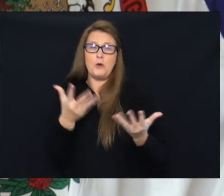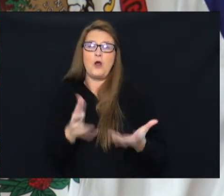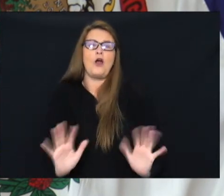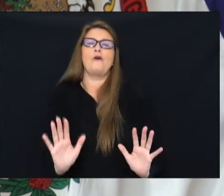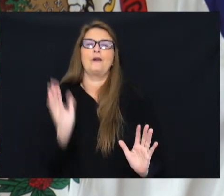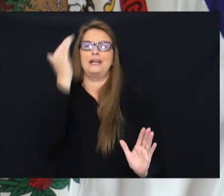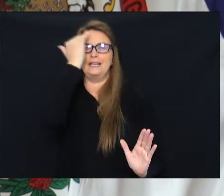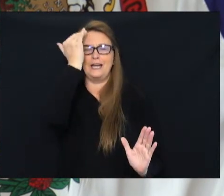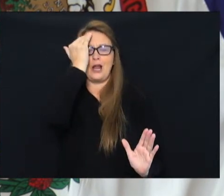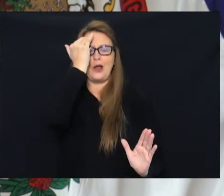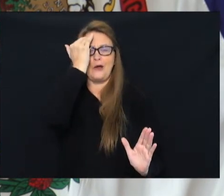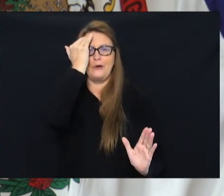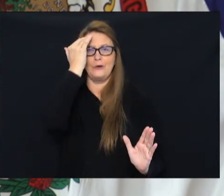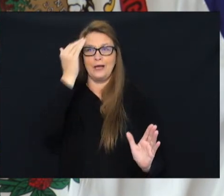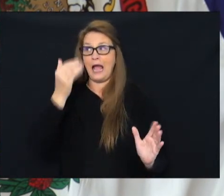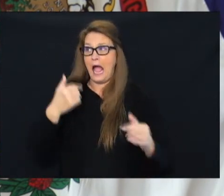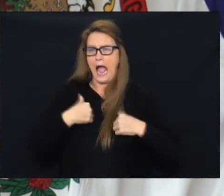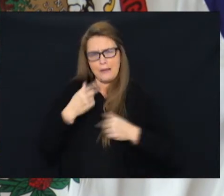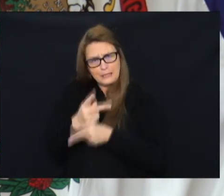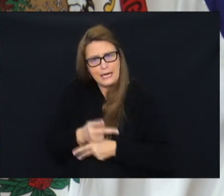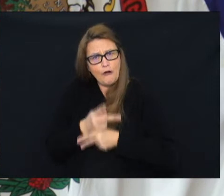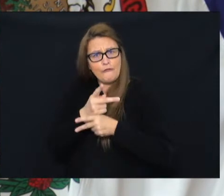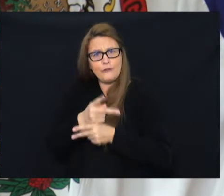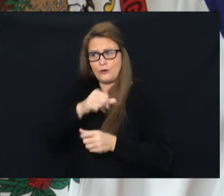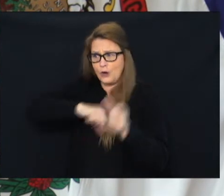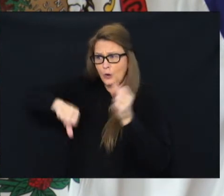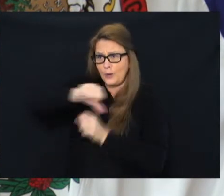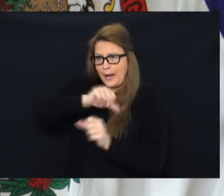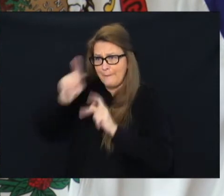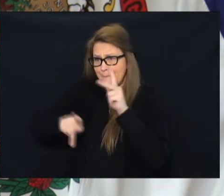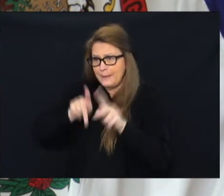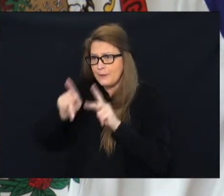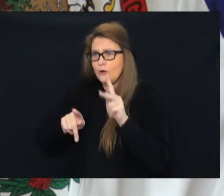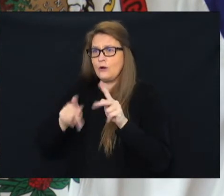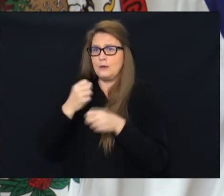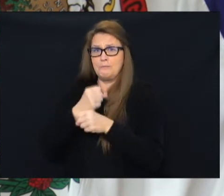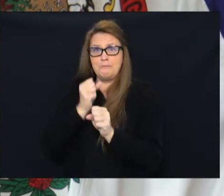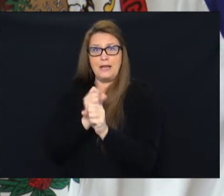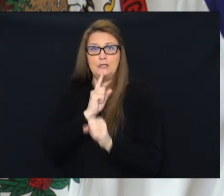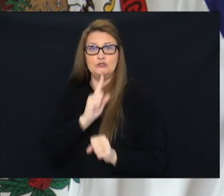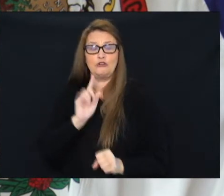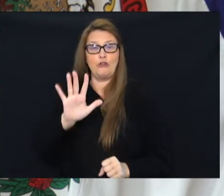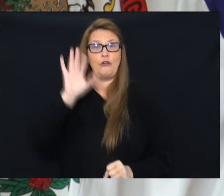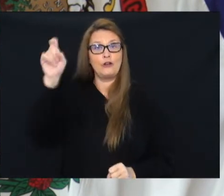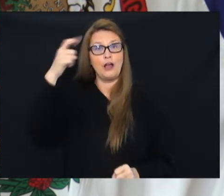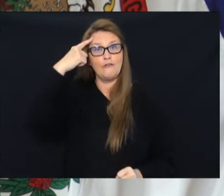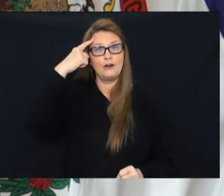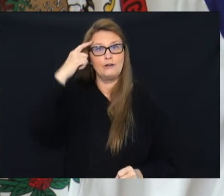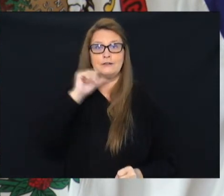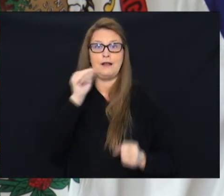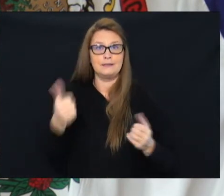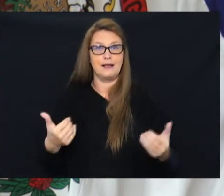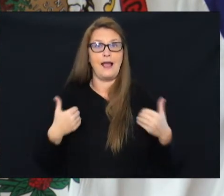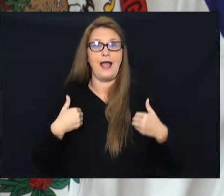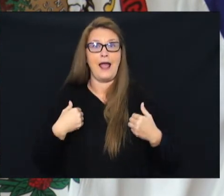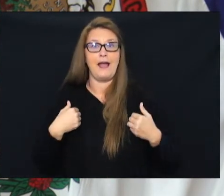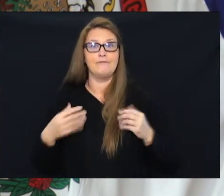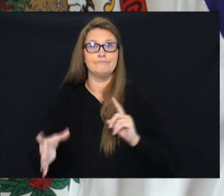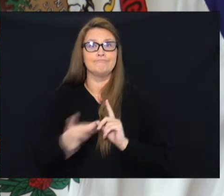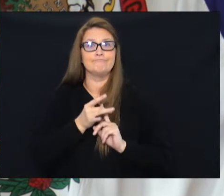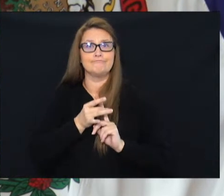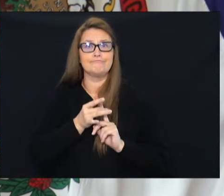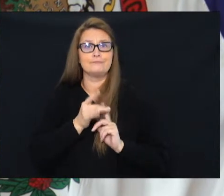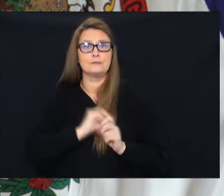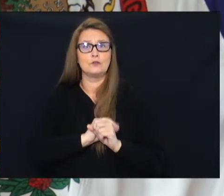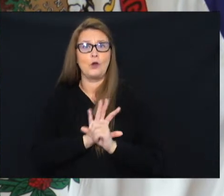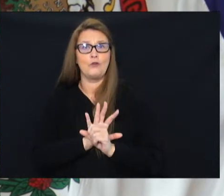you got to know that I take and the people around me take to ensure that their governor's not going to end up with COVID. Well, if I can end up with it,